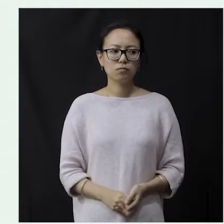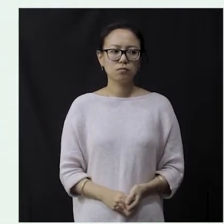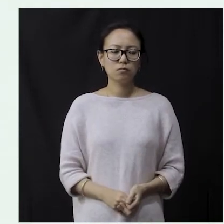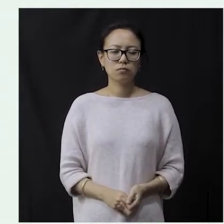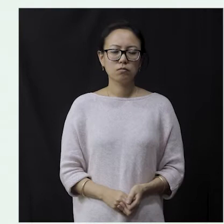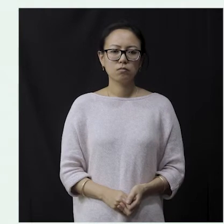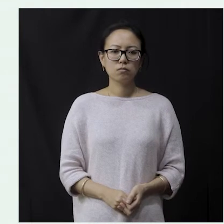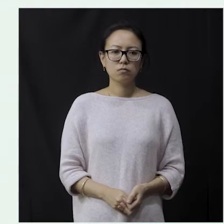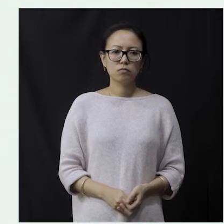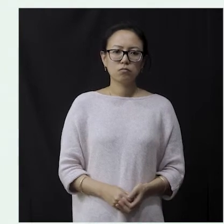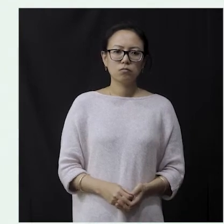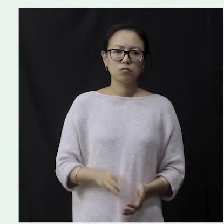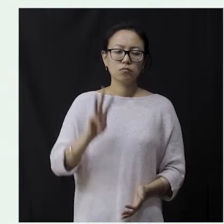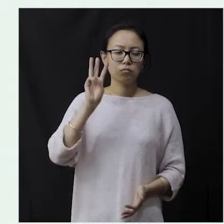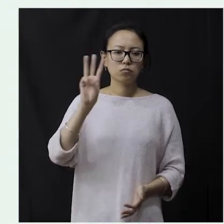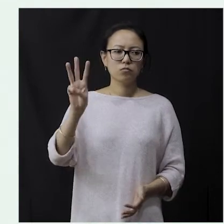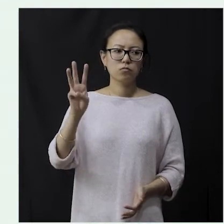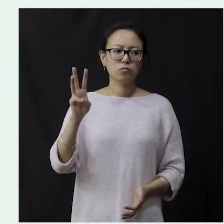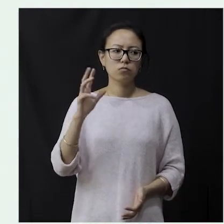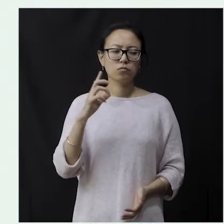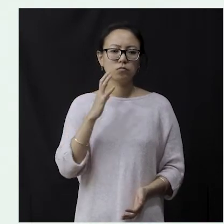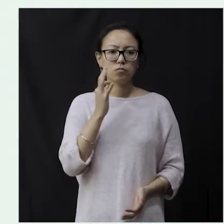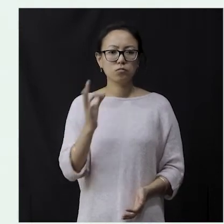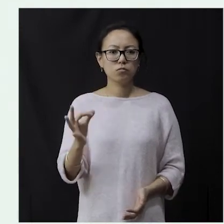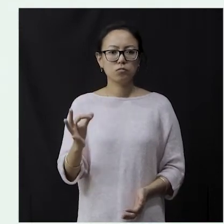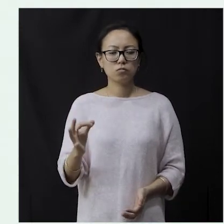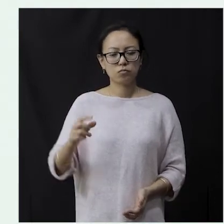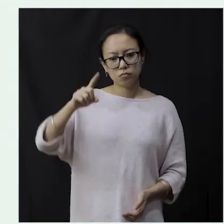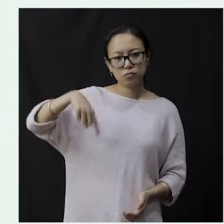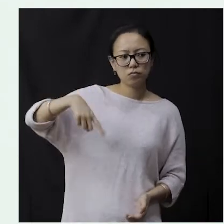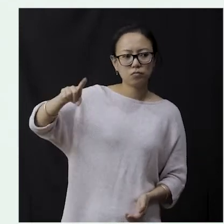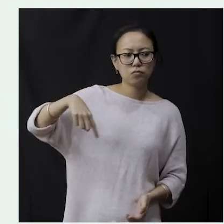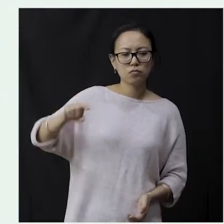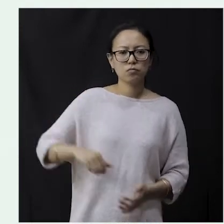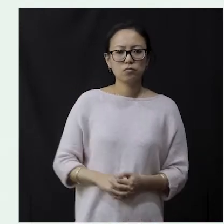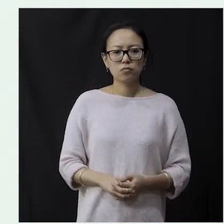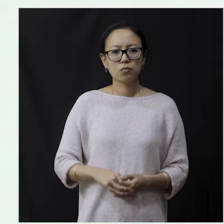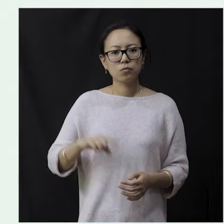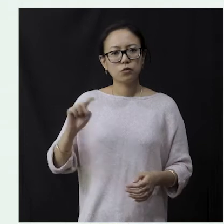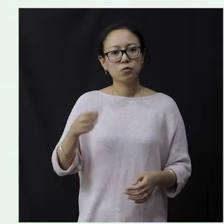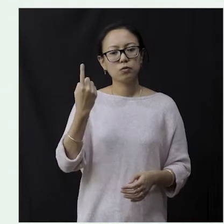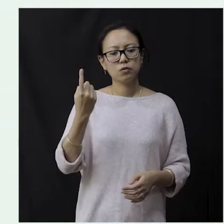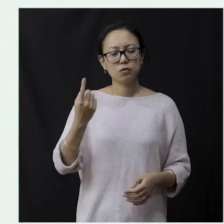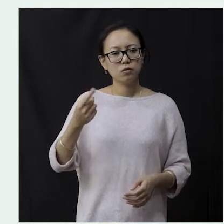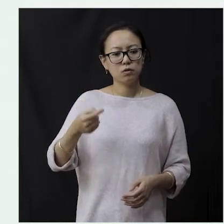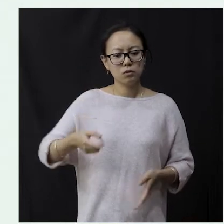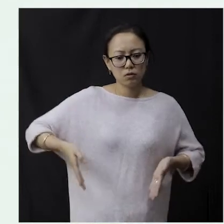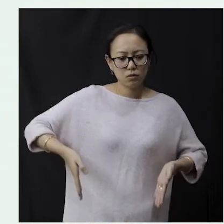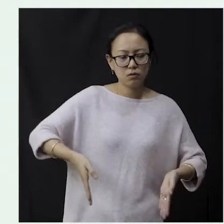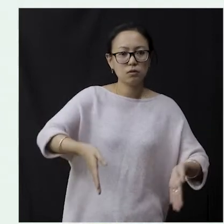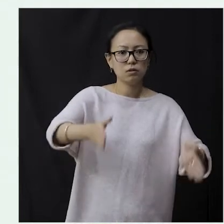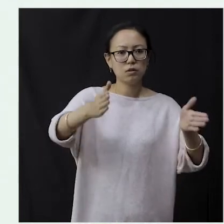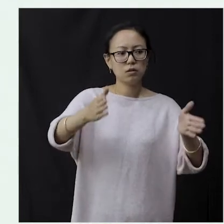So there are three main types of transportation. One is land transport,